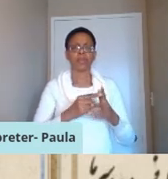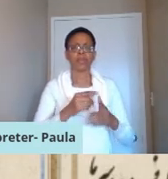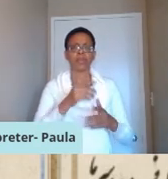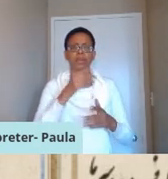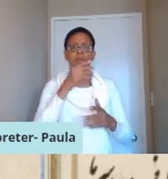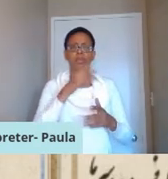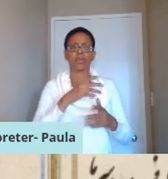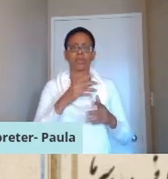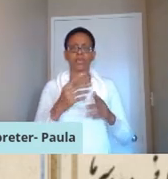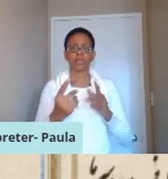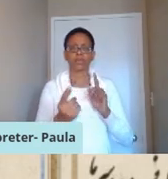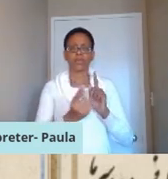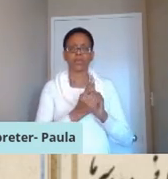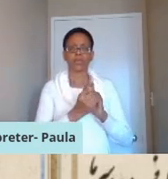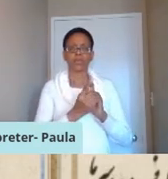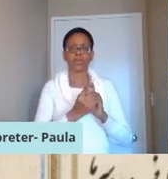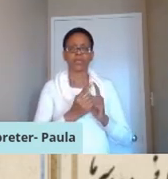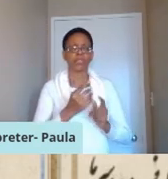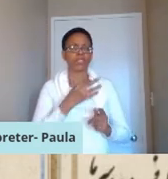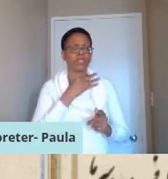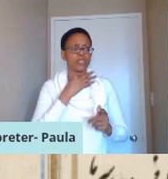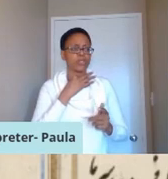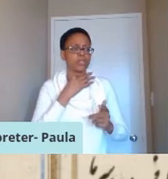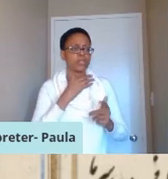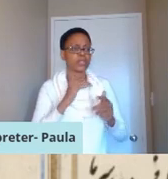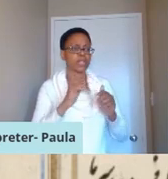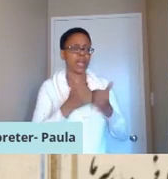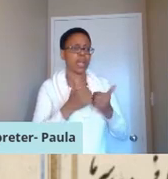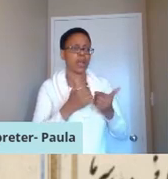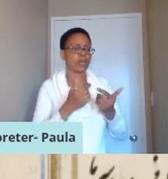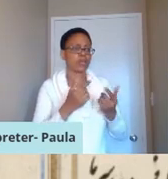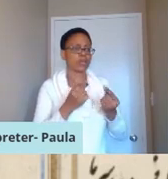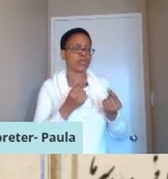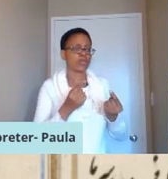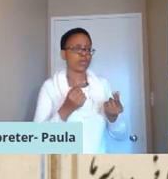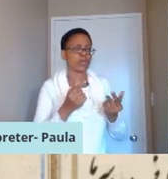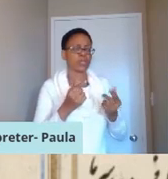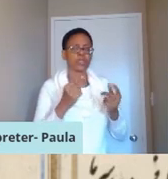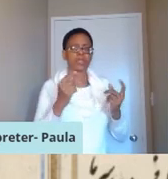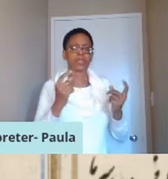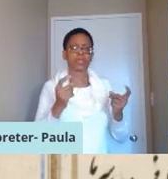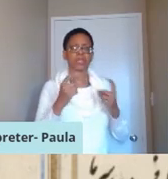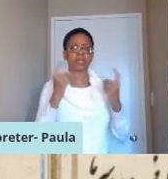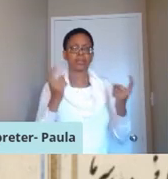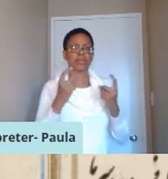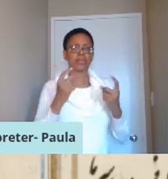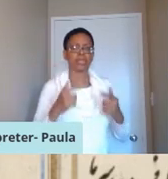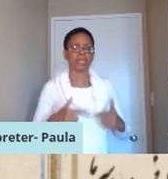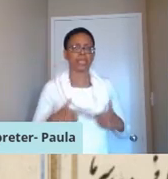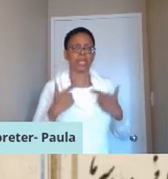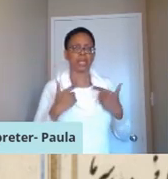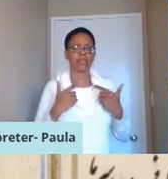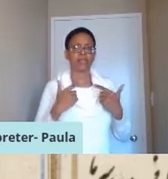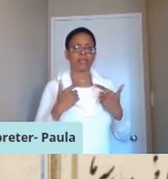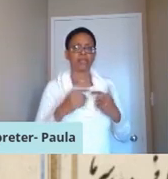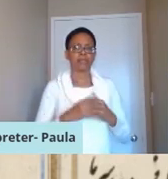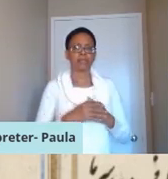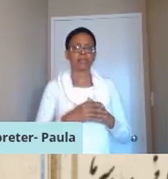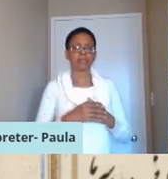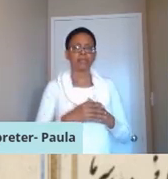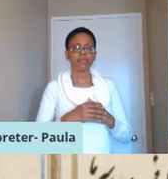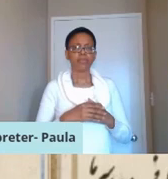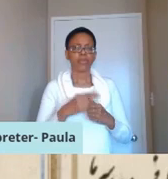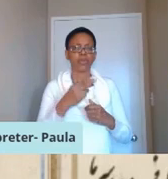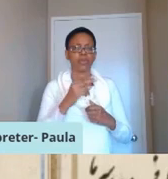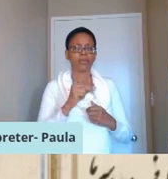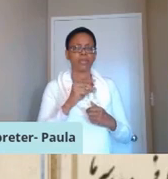community member, and she was curious how to practice Muharram service to celebrate the life and legacy of Imam